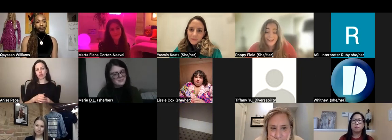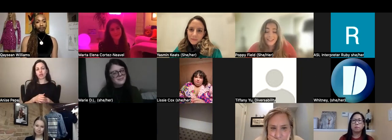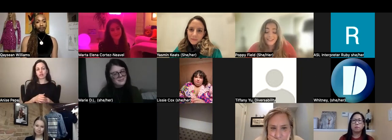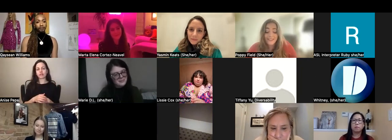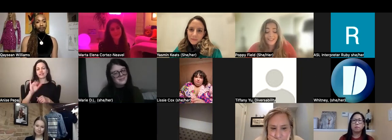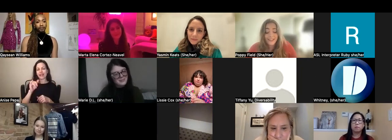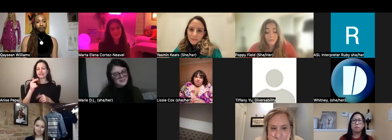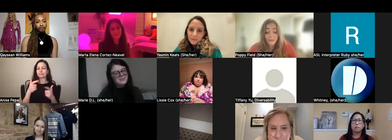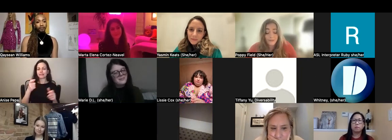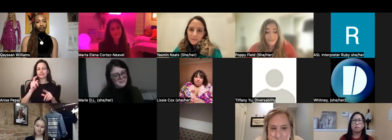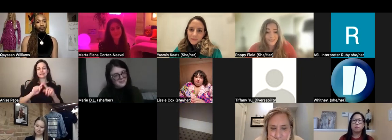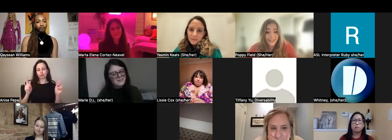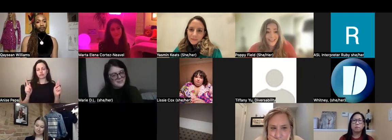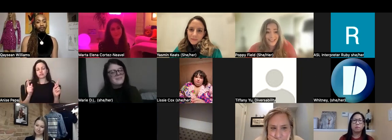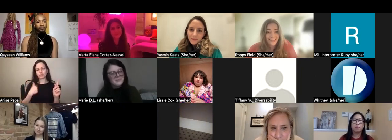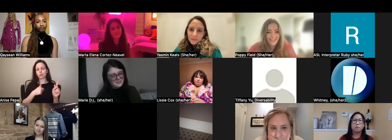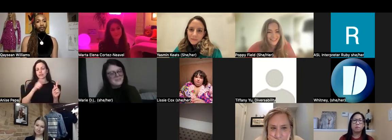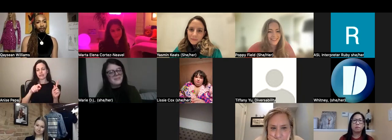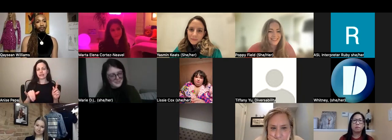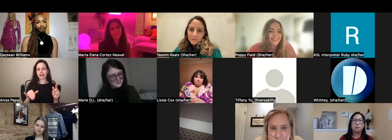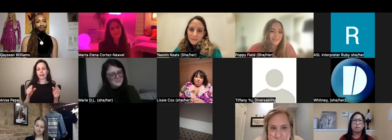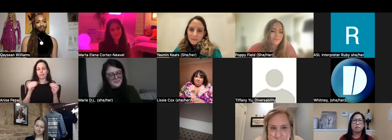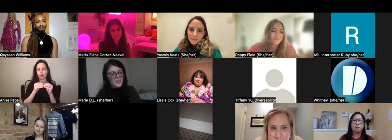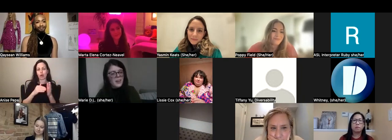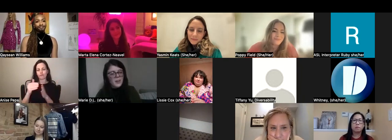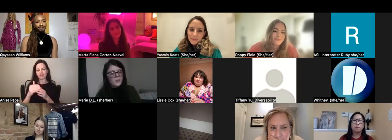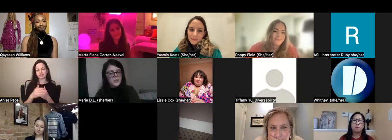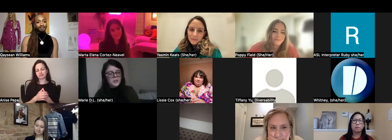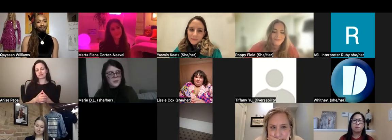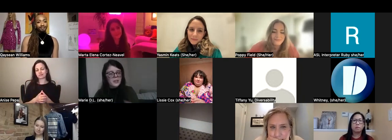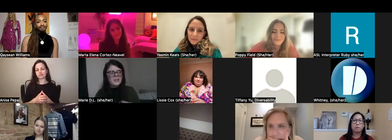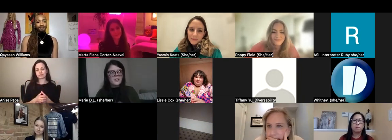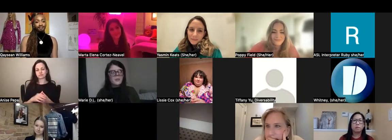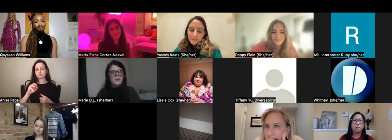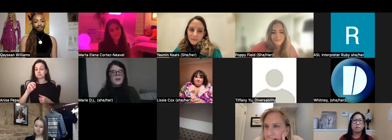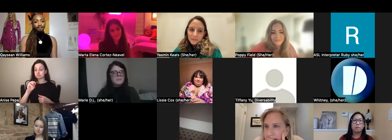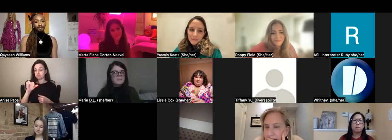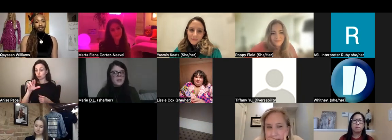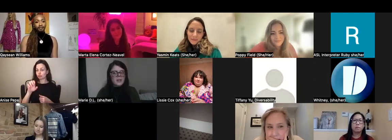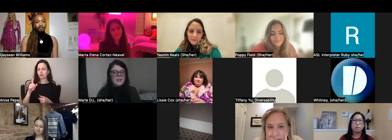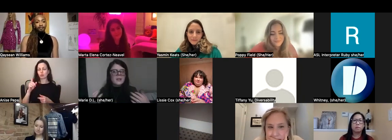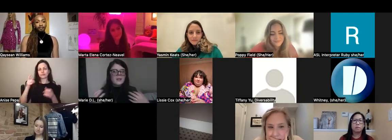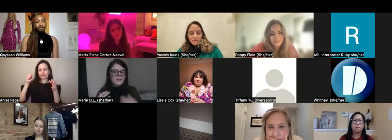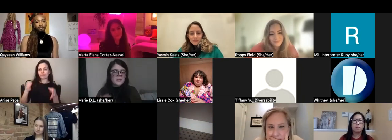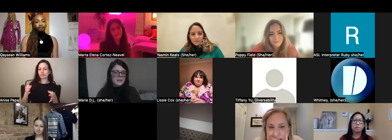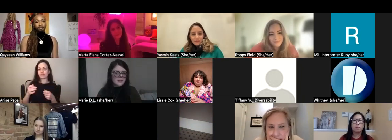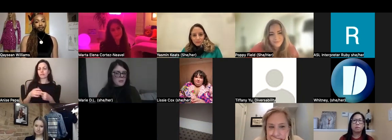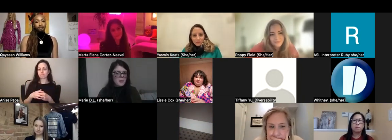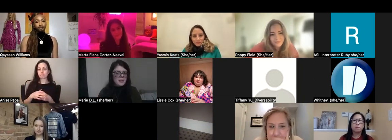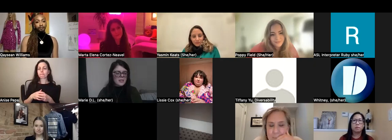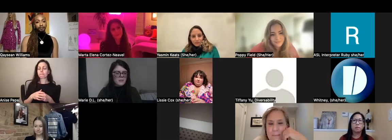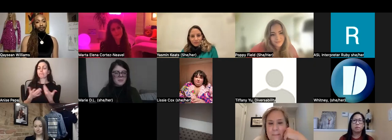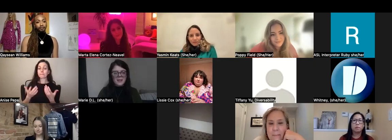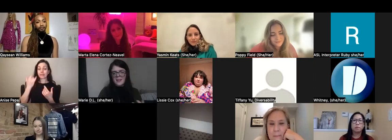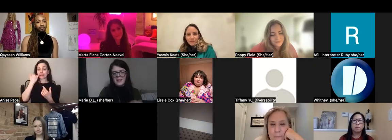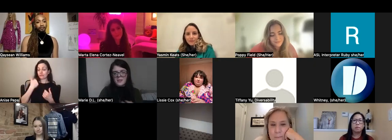difference and is needed more often, to say the least. For sure, because you know, even if we know what we